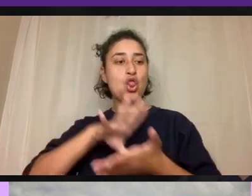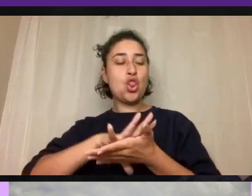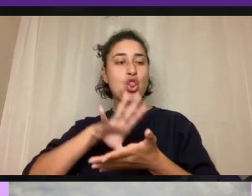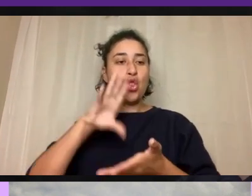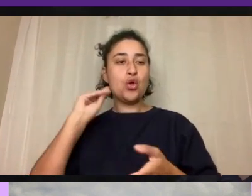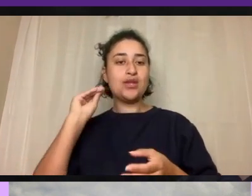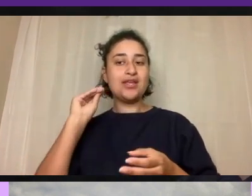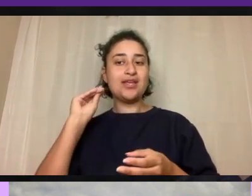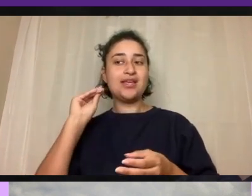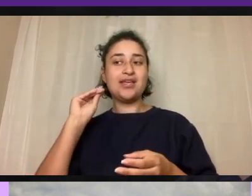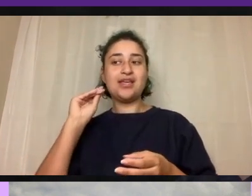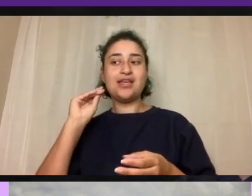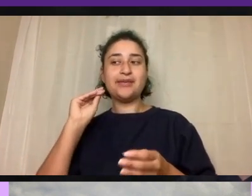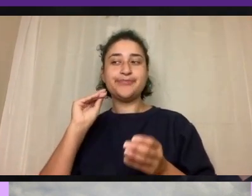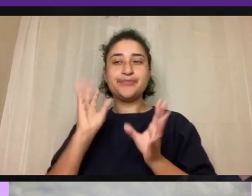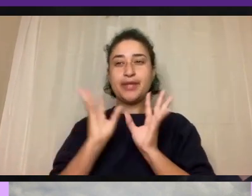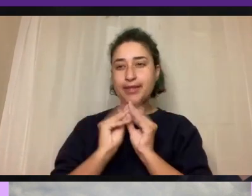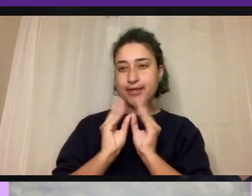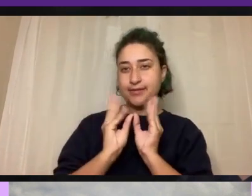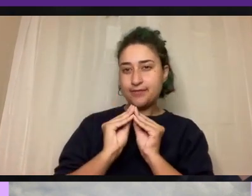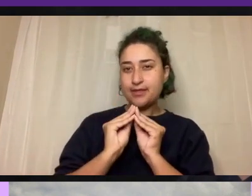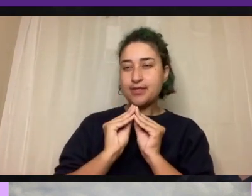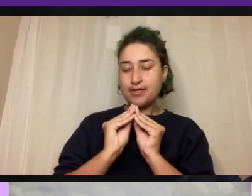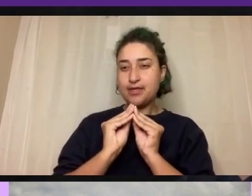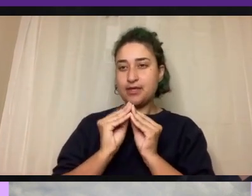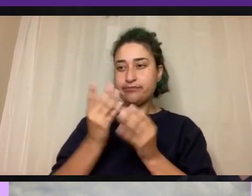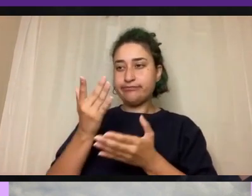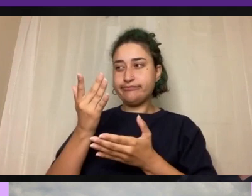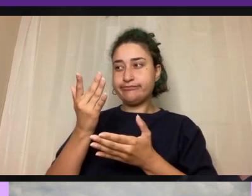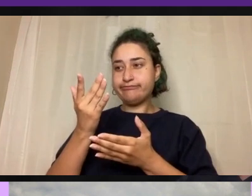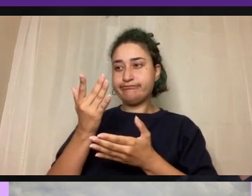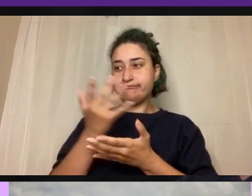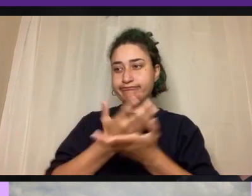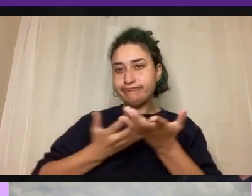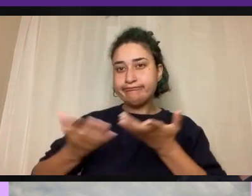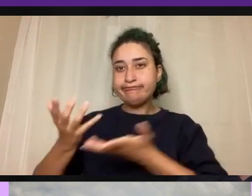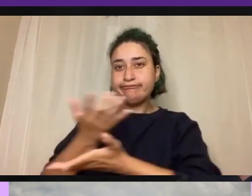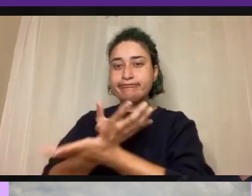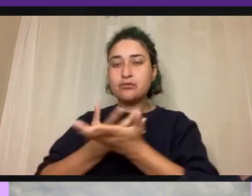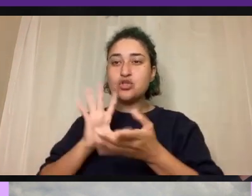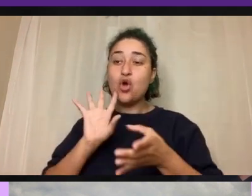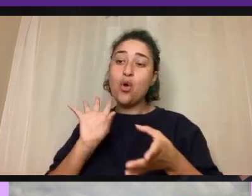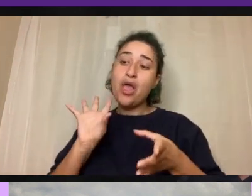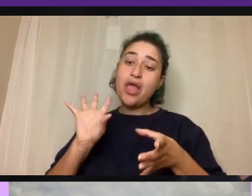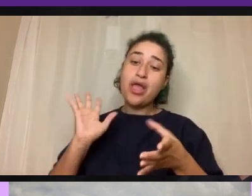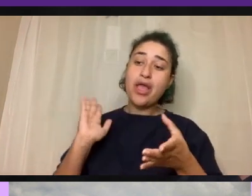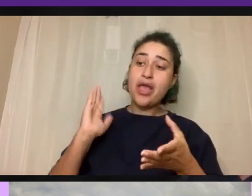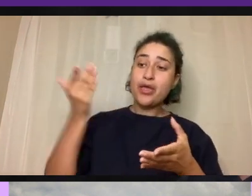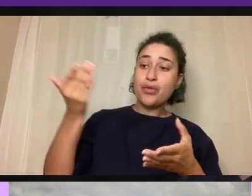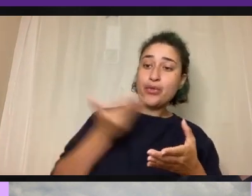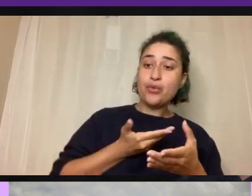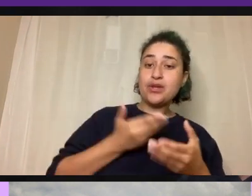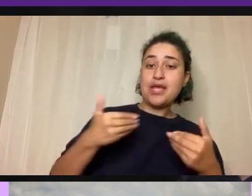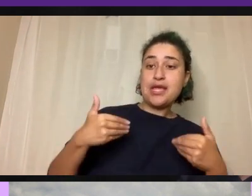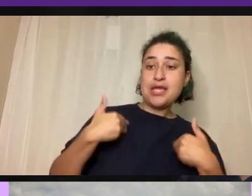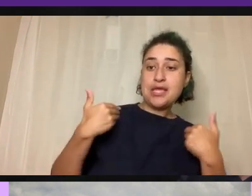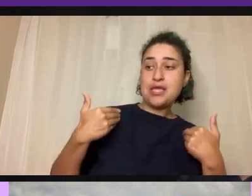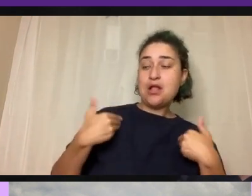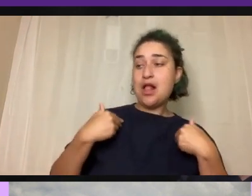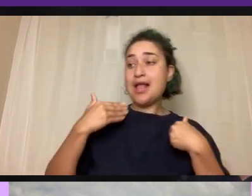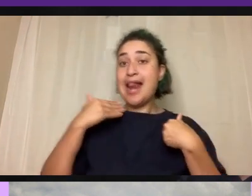learning collectively, is essential. So including young people and elders, but also